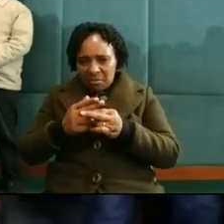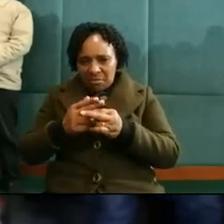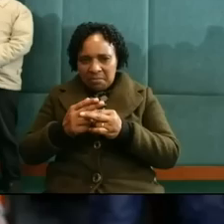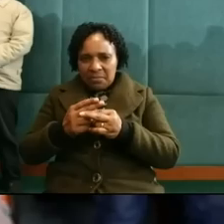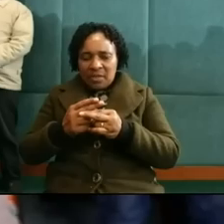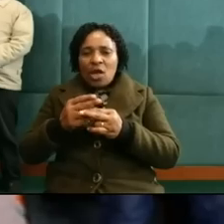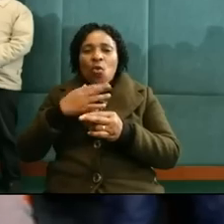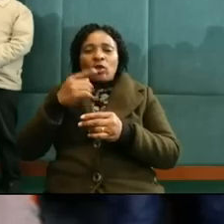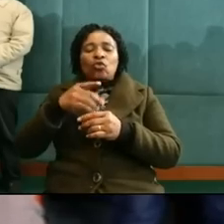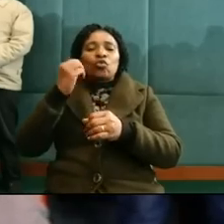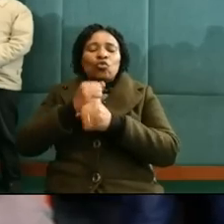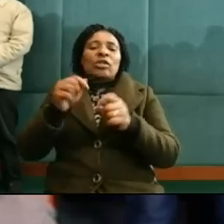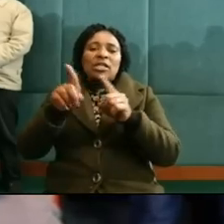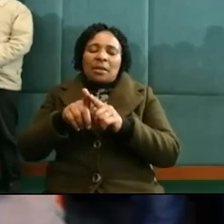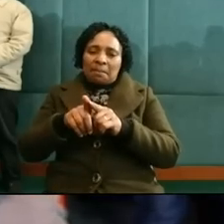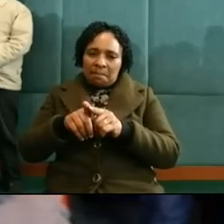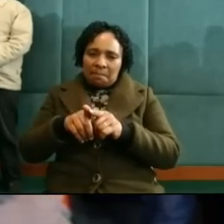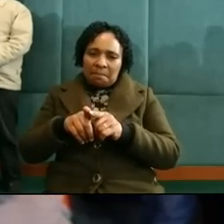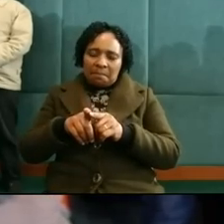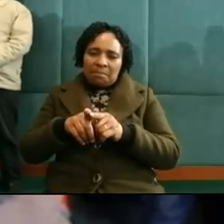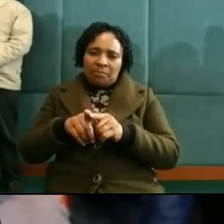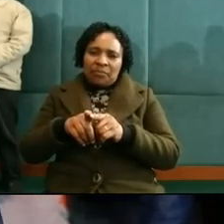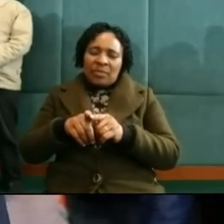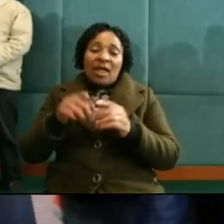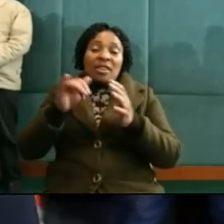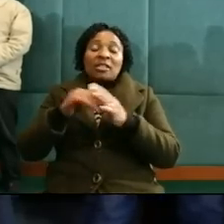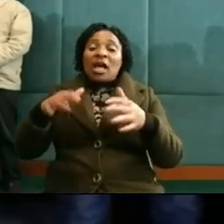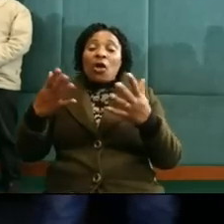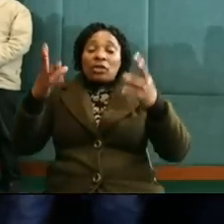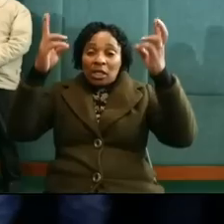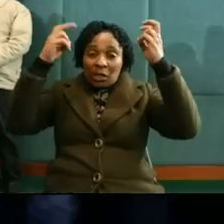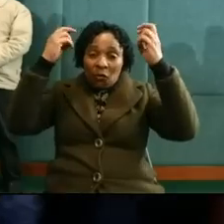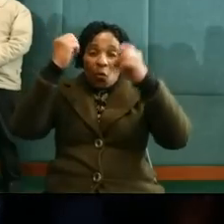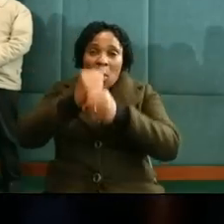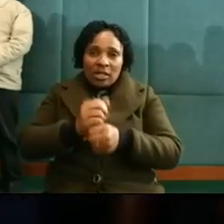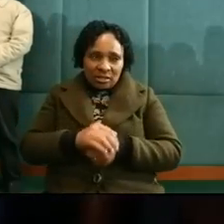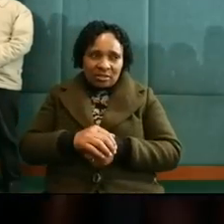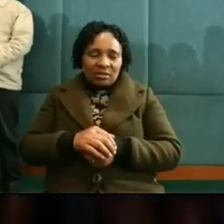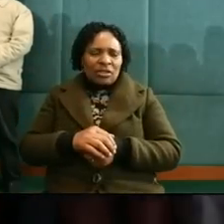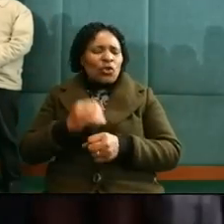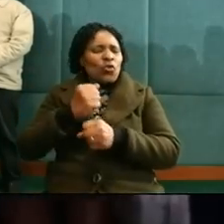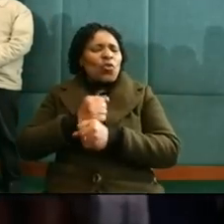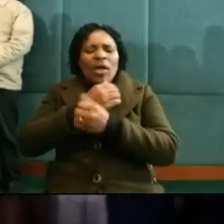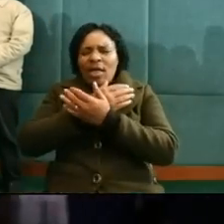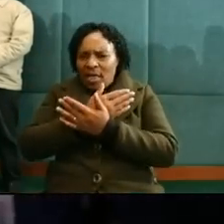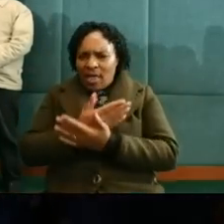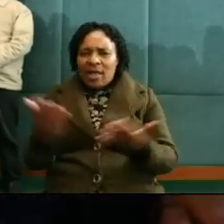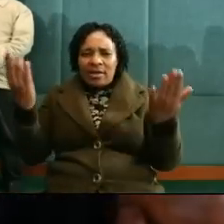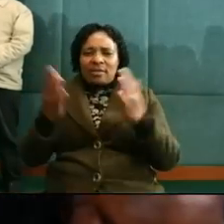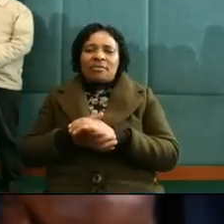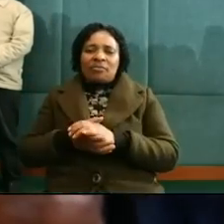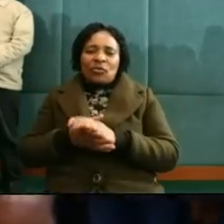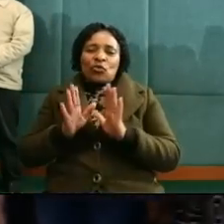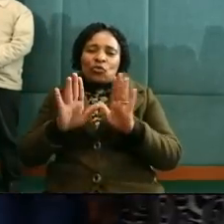And I want you to do the same. Because that's how the devil works. He will do anything